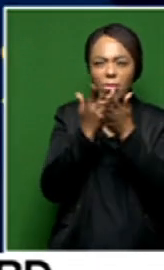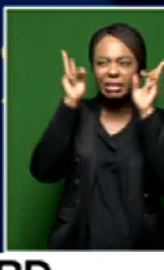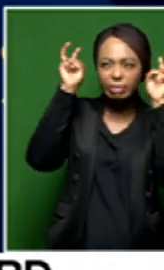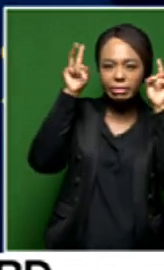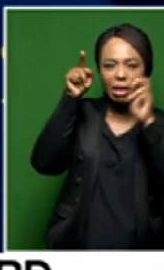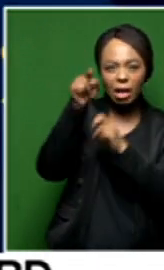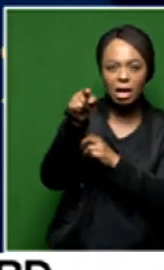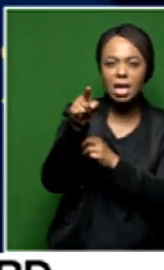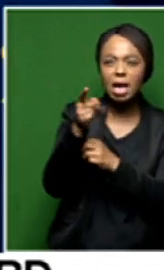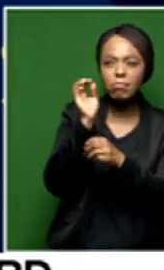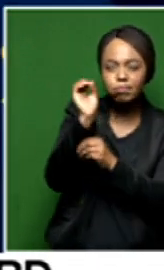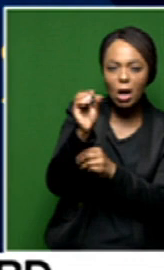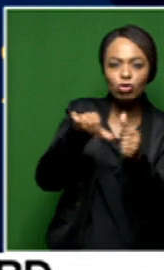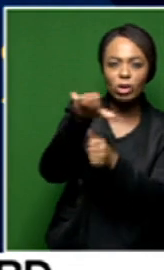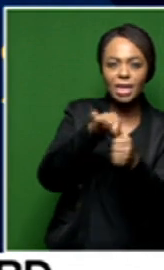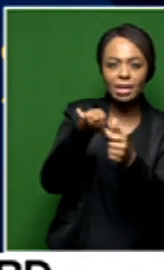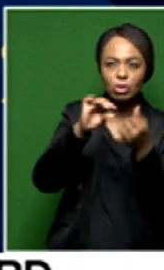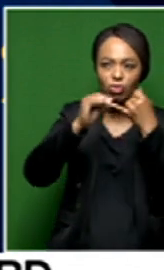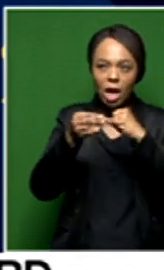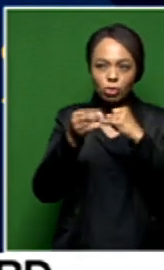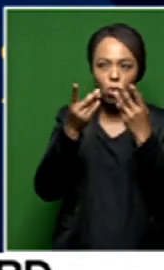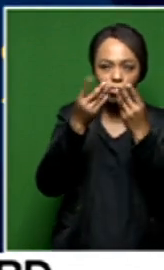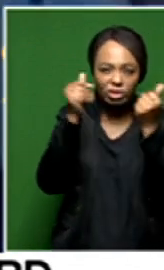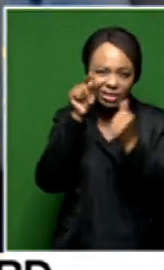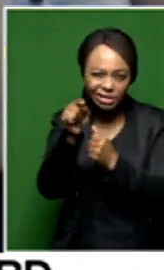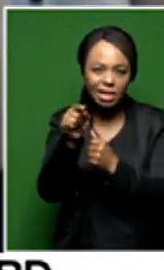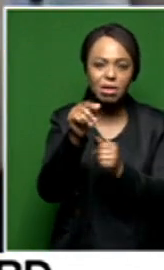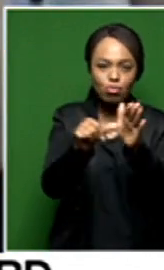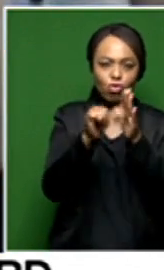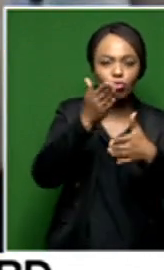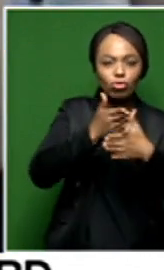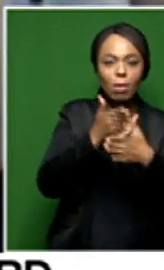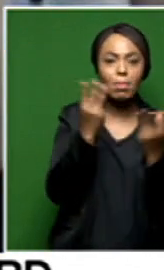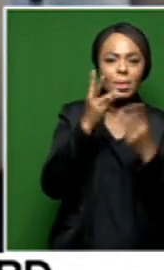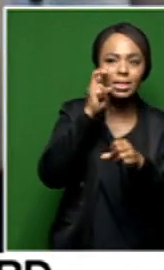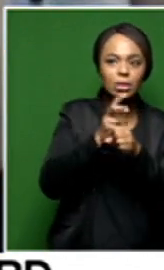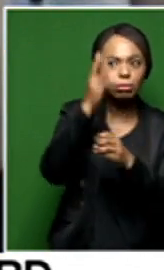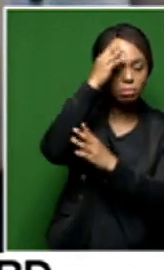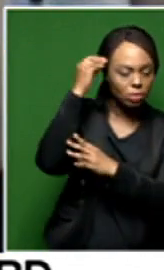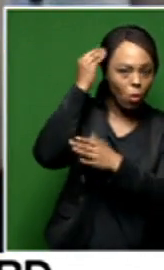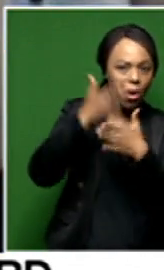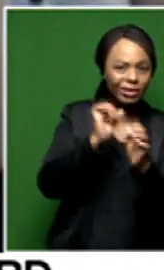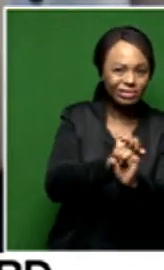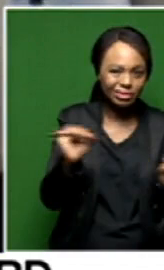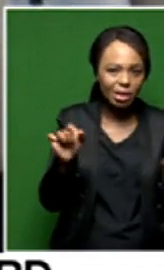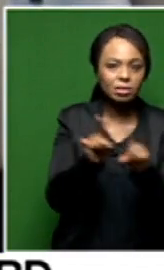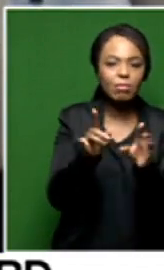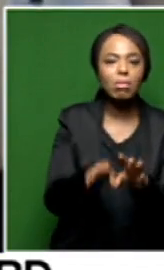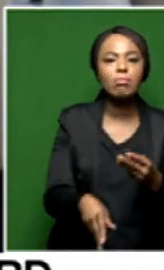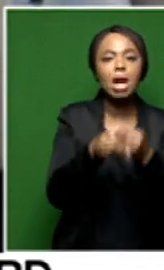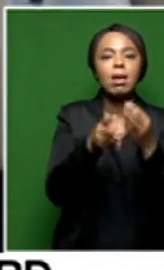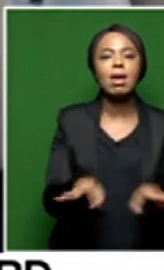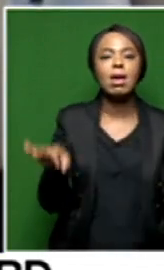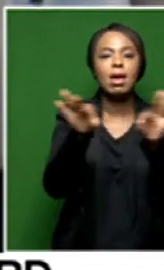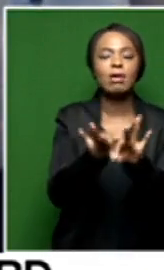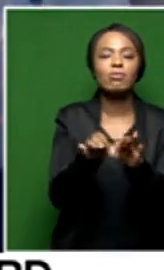exist in some areas of society. So it's an important job, and lots of people want to be recognized for their work in really adding value to society